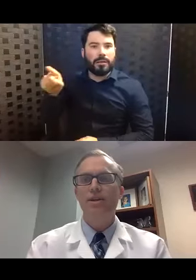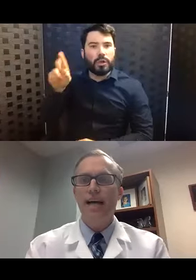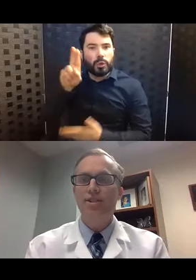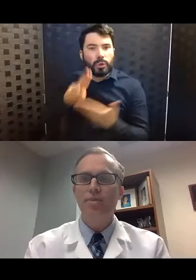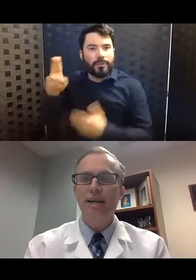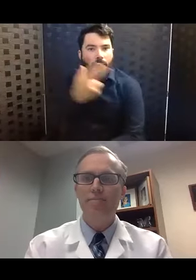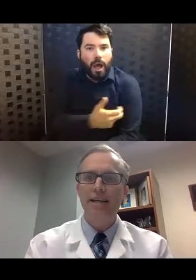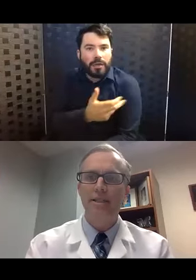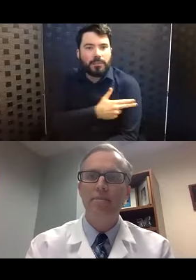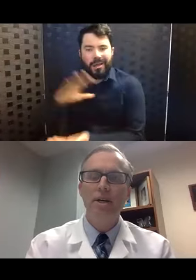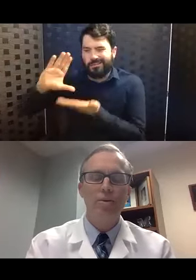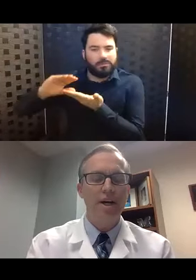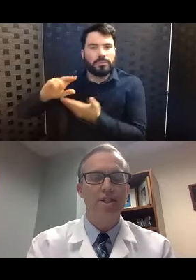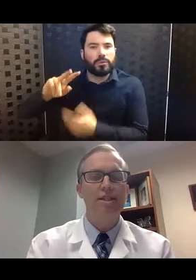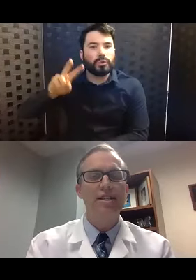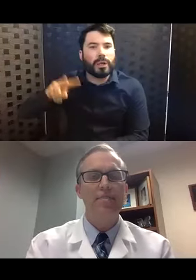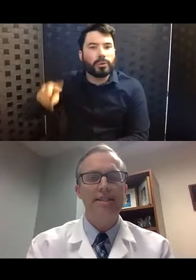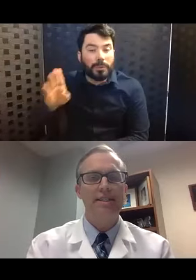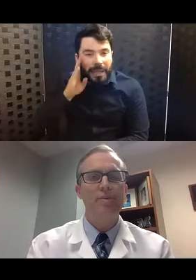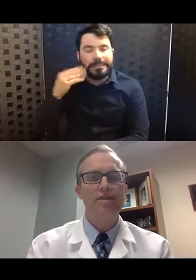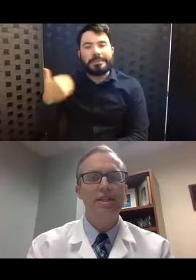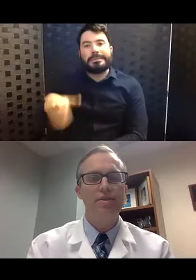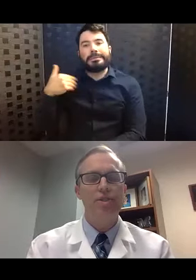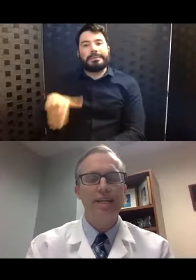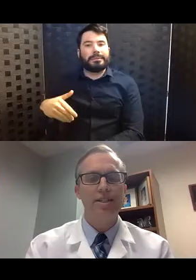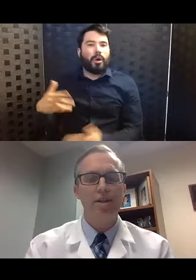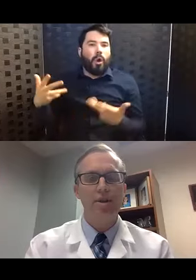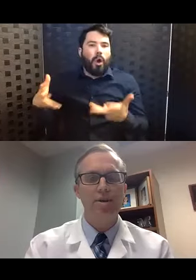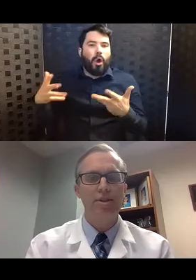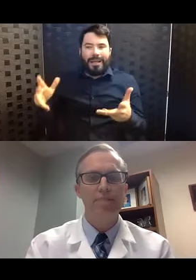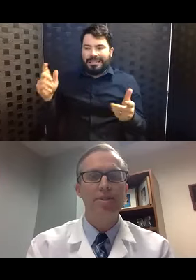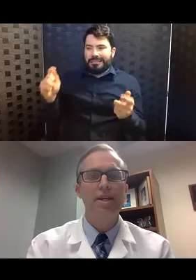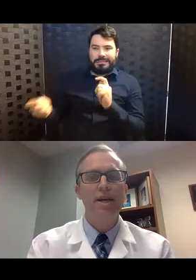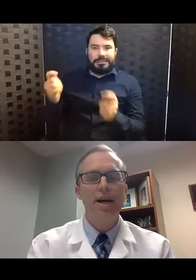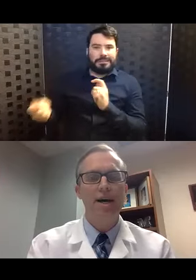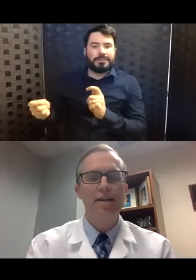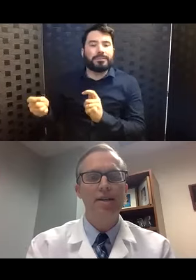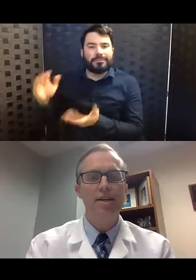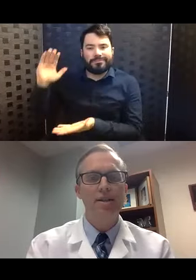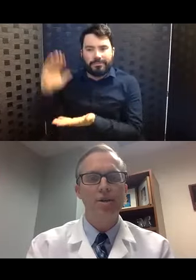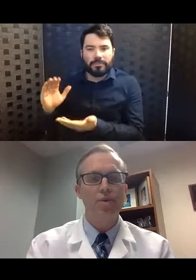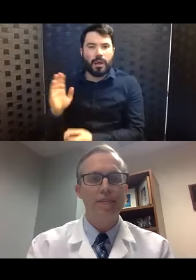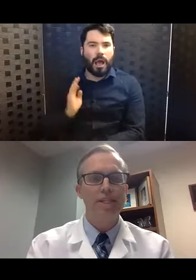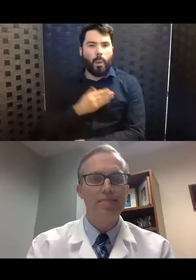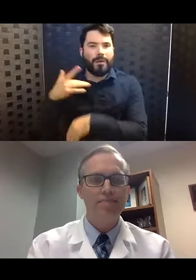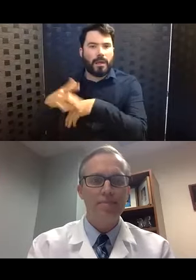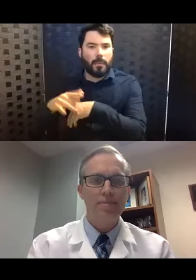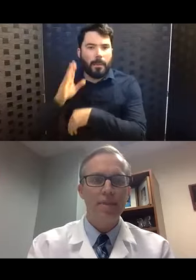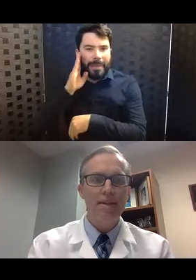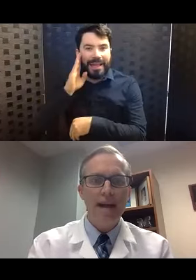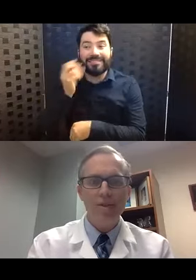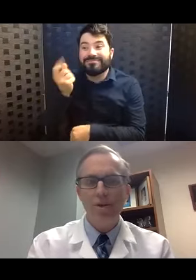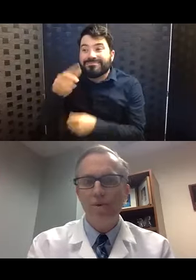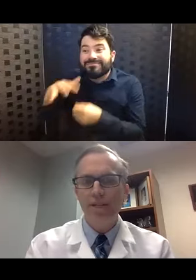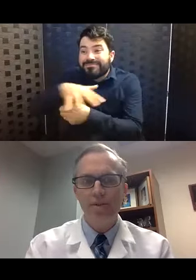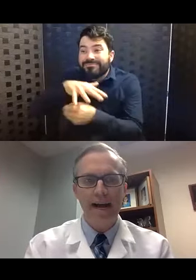now exacerbated by some reductions in capacity we've seen through changes in our partnerships in the local region. The